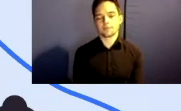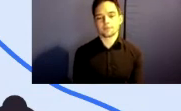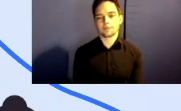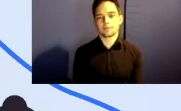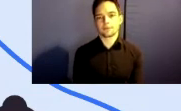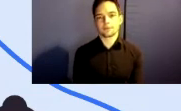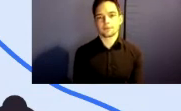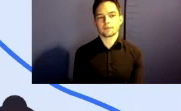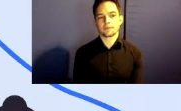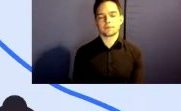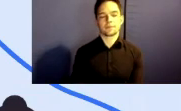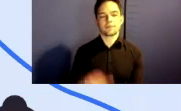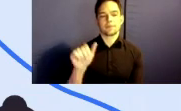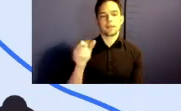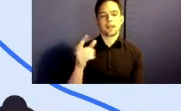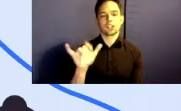Ashley, you're muted.